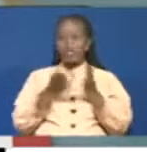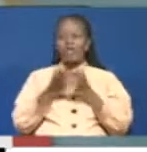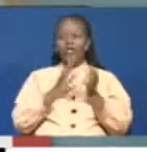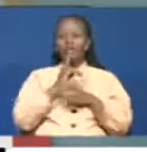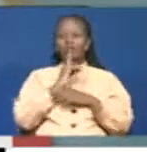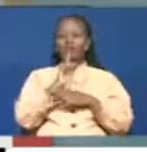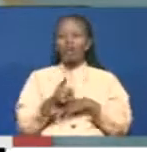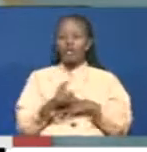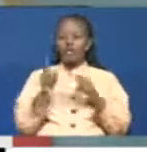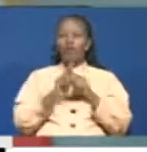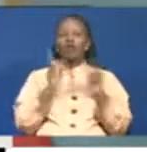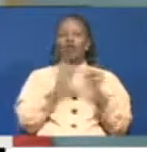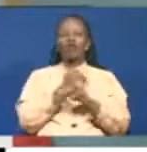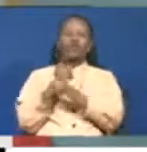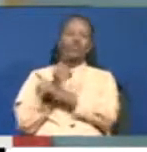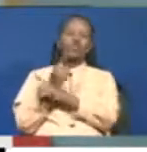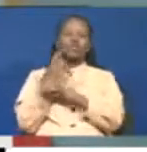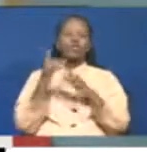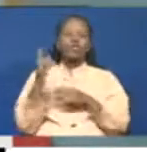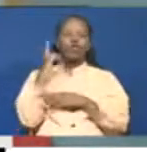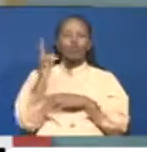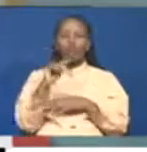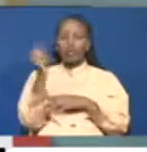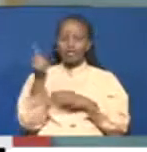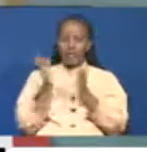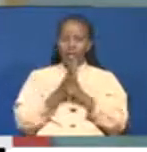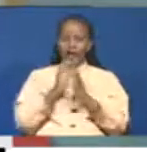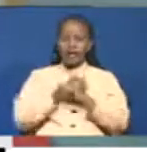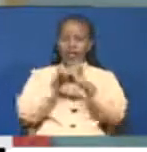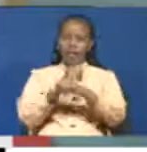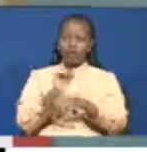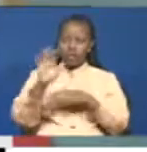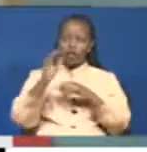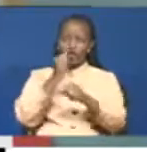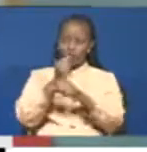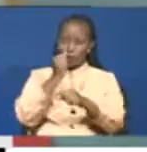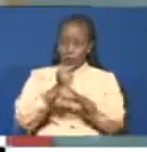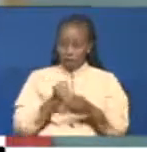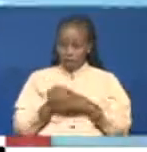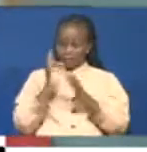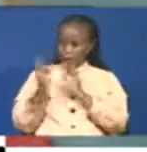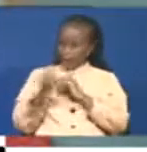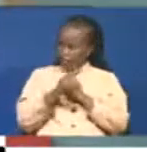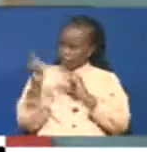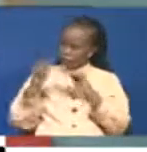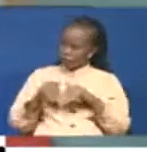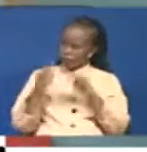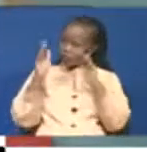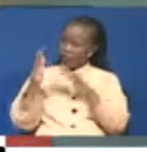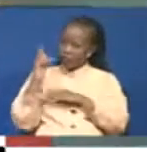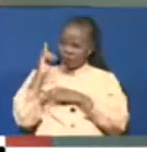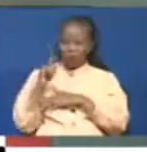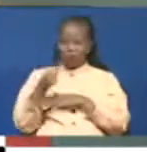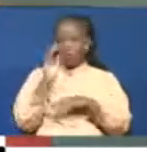various laws of Kenya that govern your work. And if you follow the law, you will be a very good